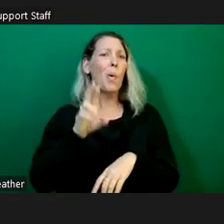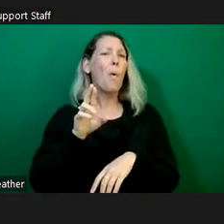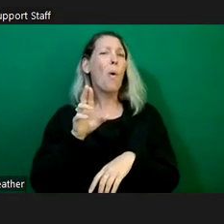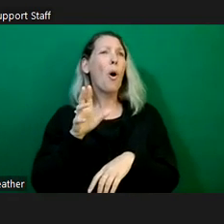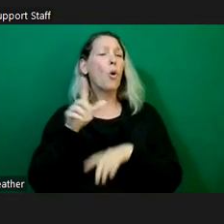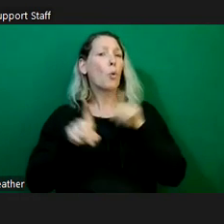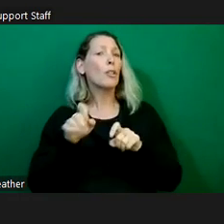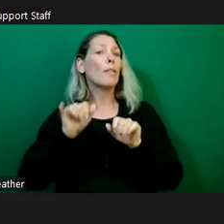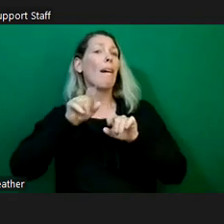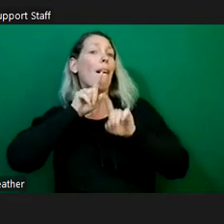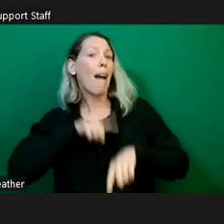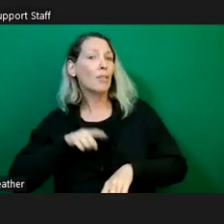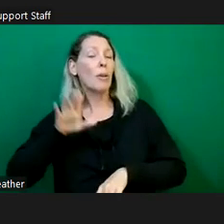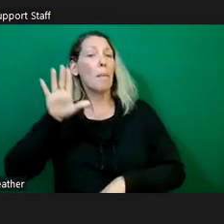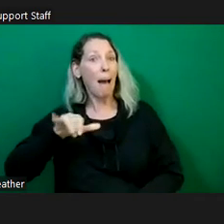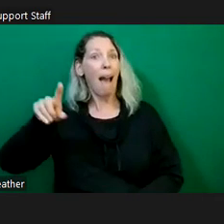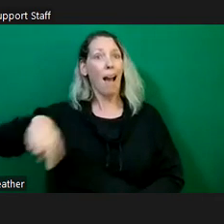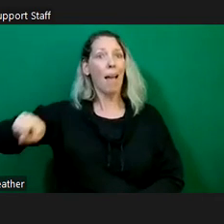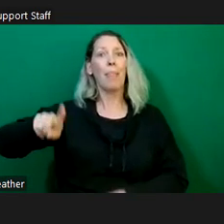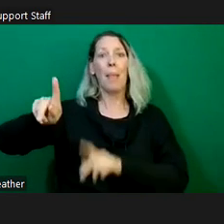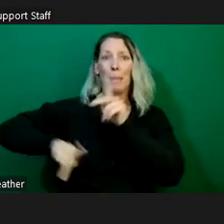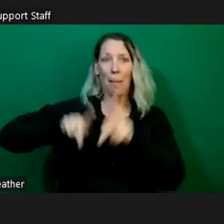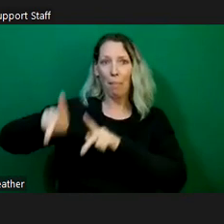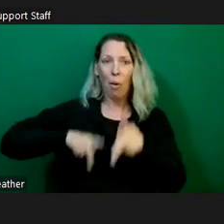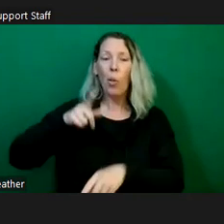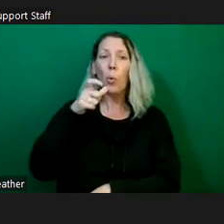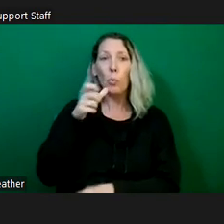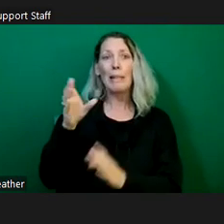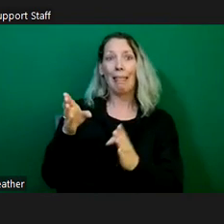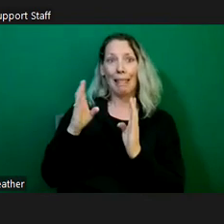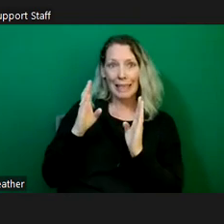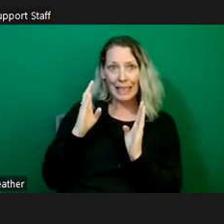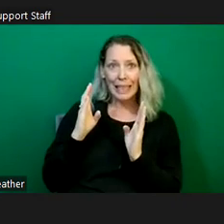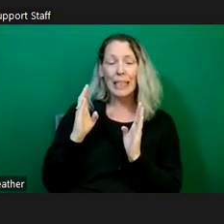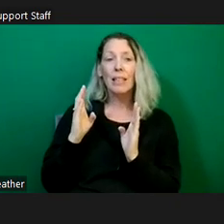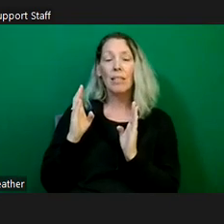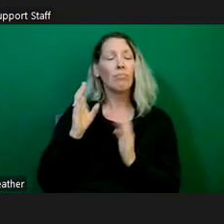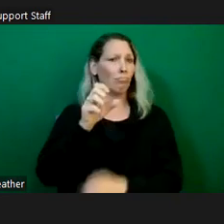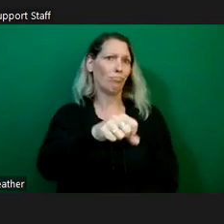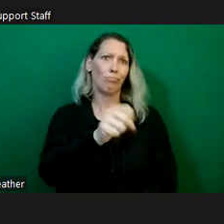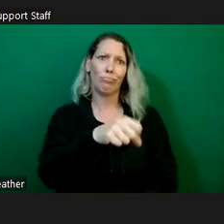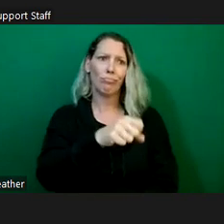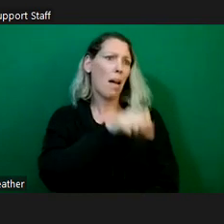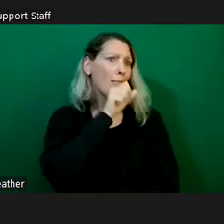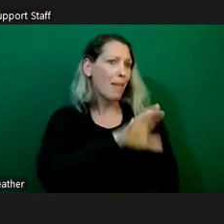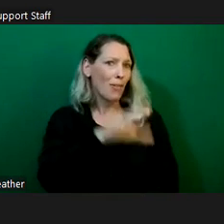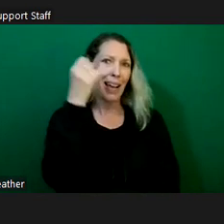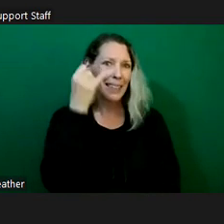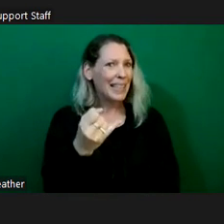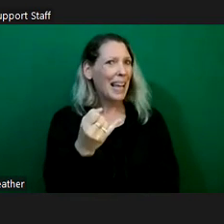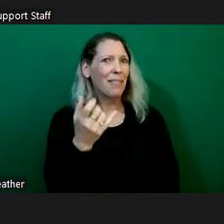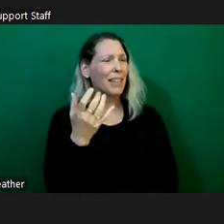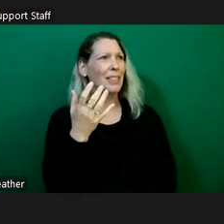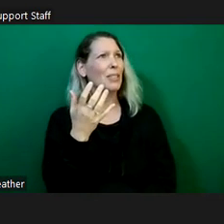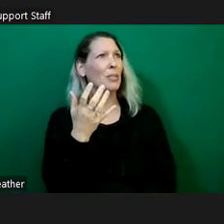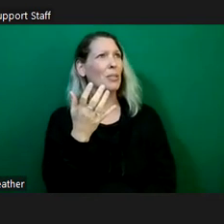questions that are answered by the people who are listening. And yeah, I love the idea of it being sort of